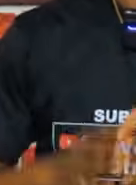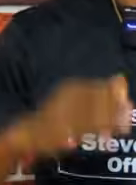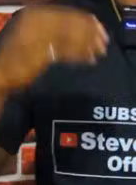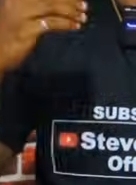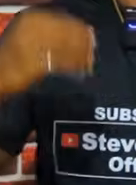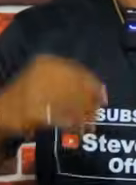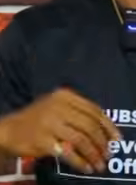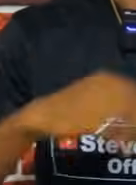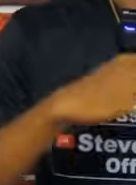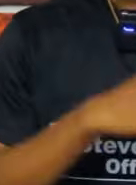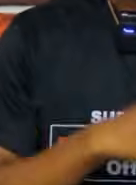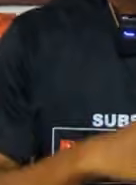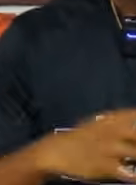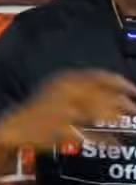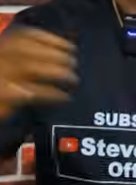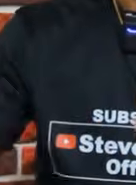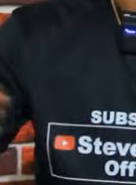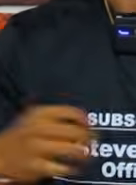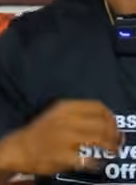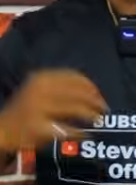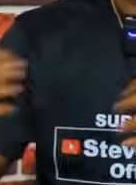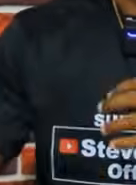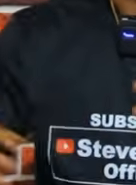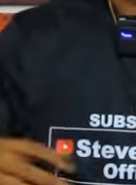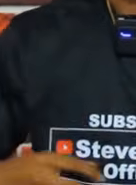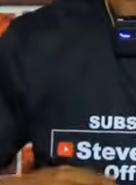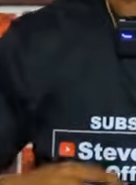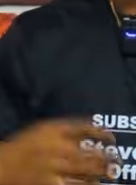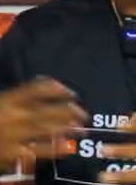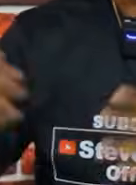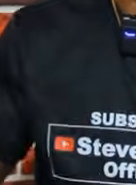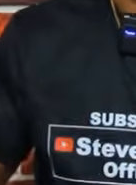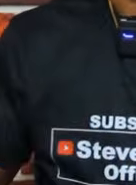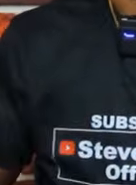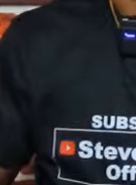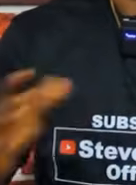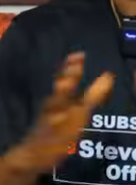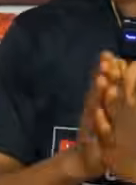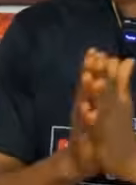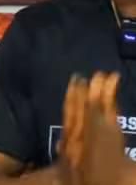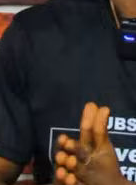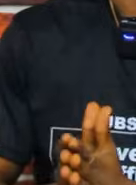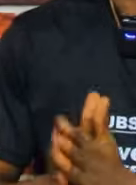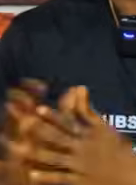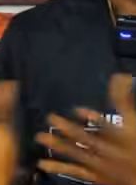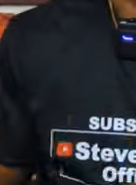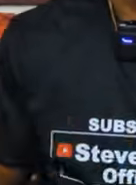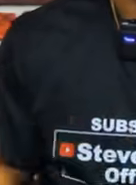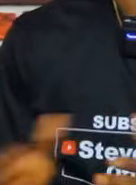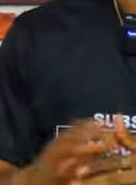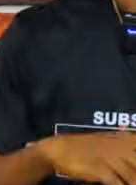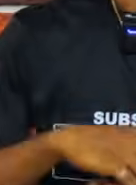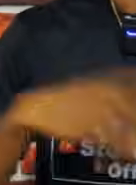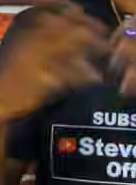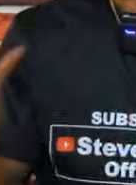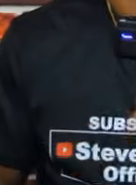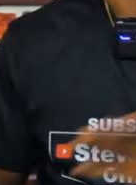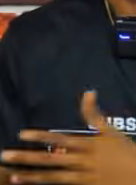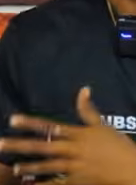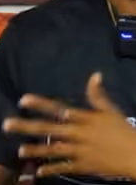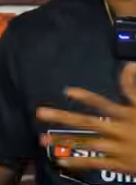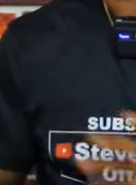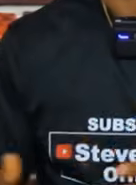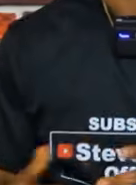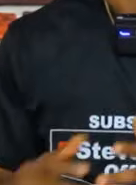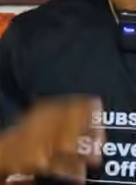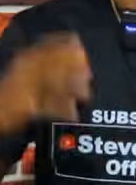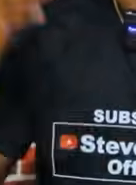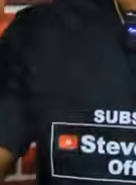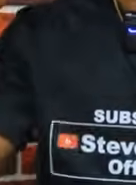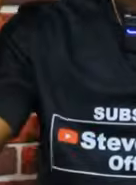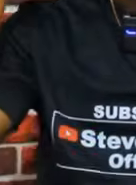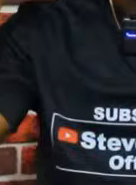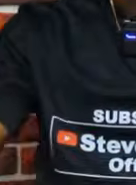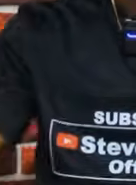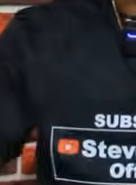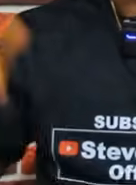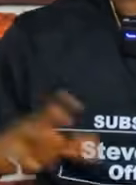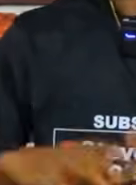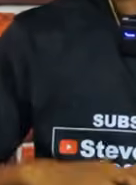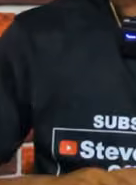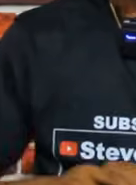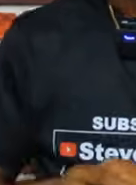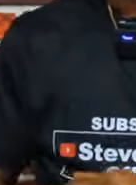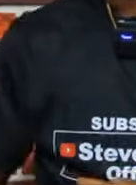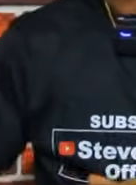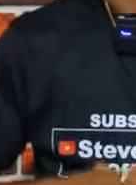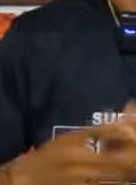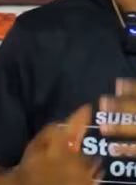nse ne baby o kofa ne betan nche me kan sa because o tin nche kwada ne ba kofa ne betan nche no am se o wa adwin